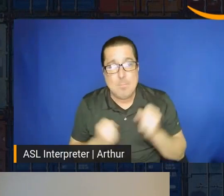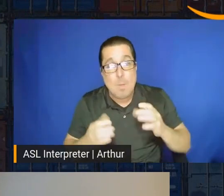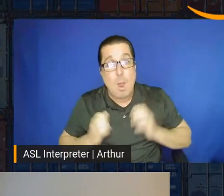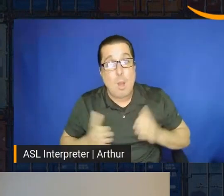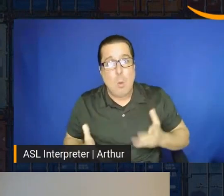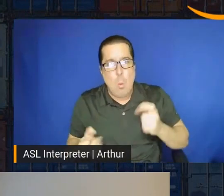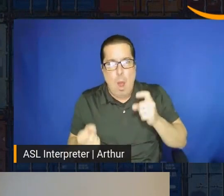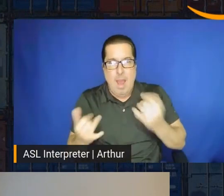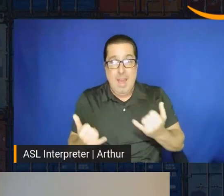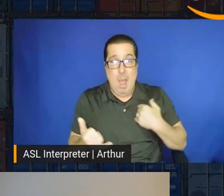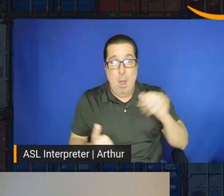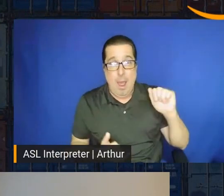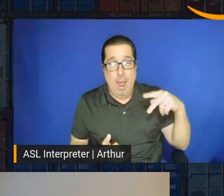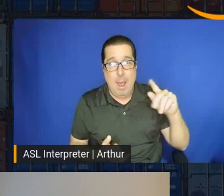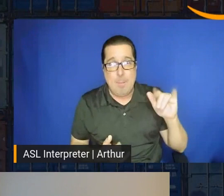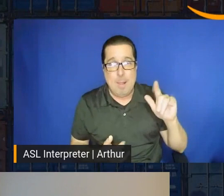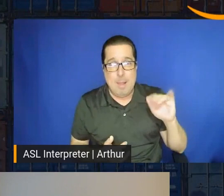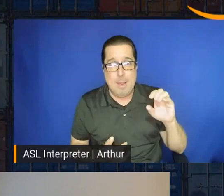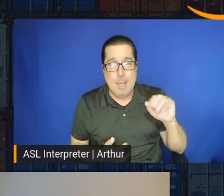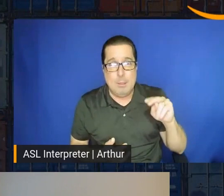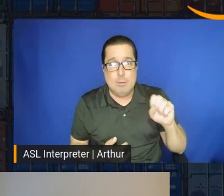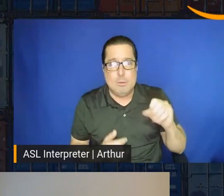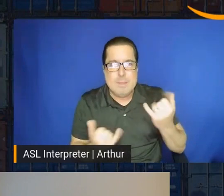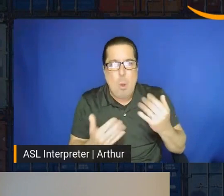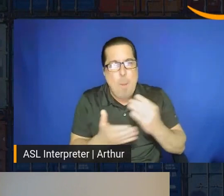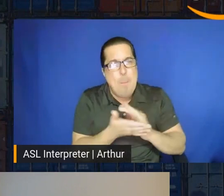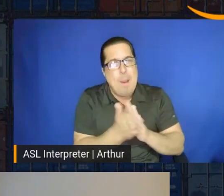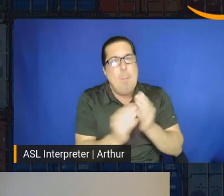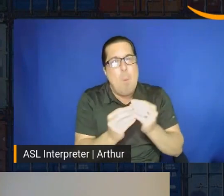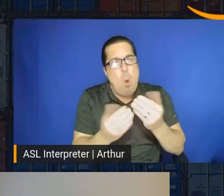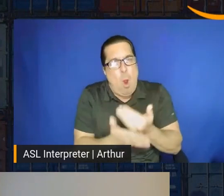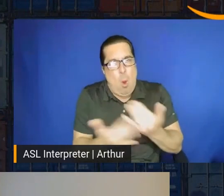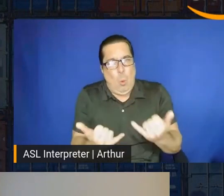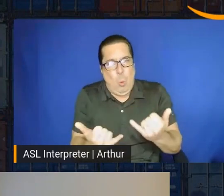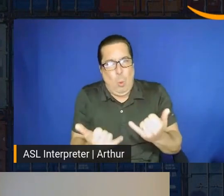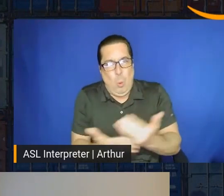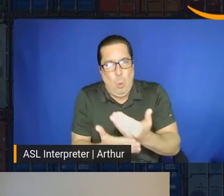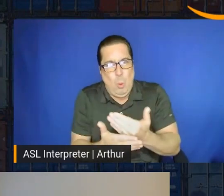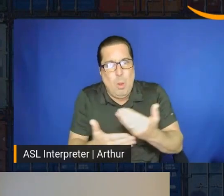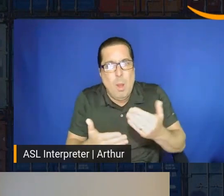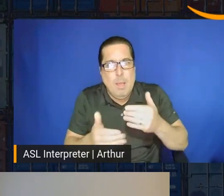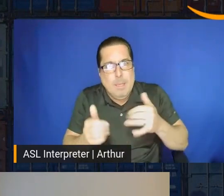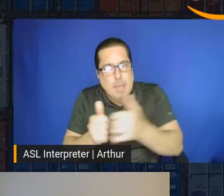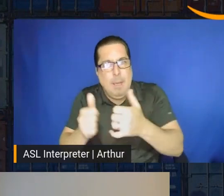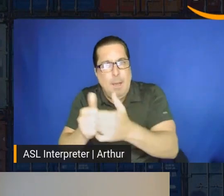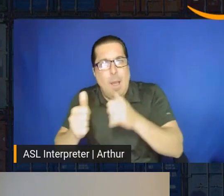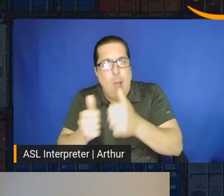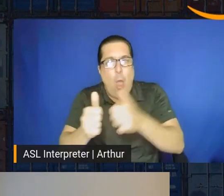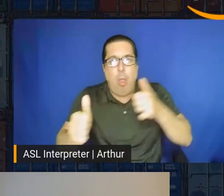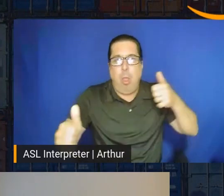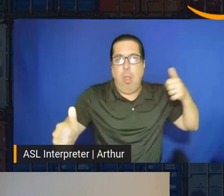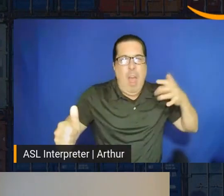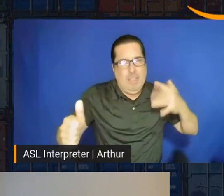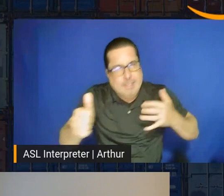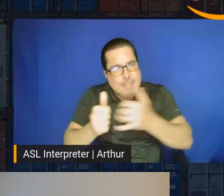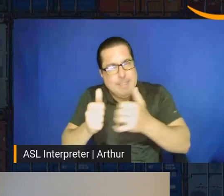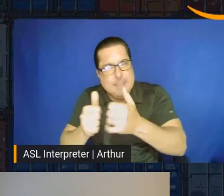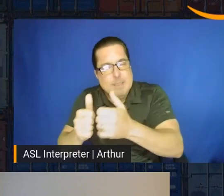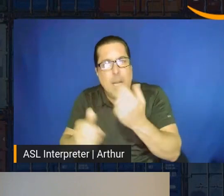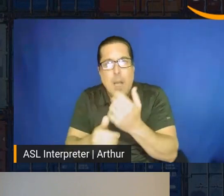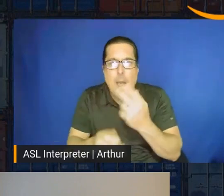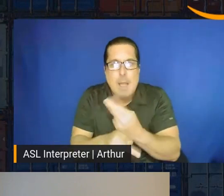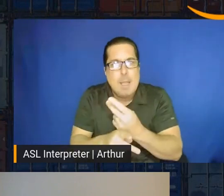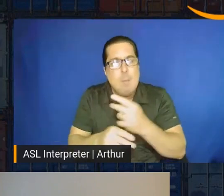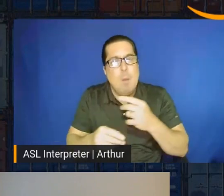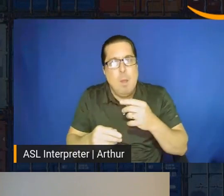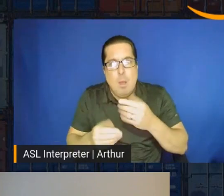their applications. They want to move towards Kubernetes, and it's a great technology for running containers and making your applications portable and highly available